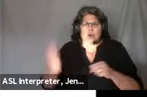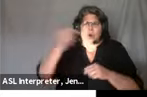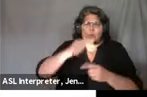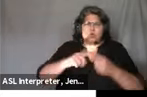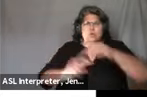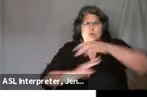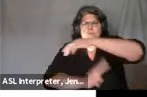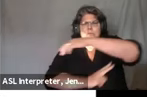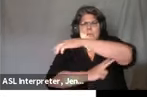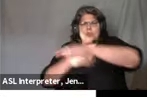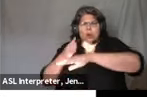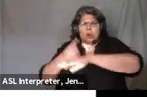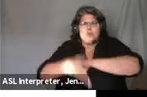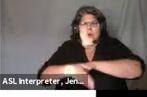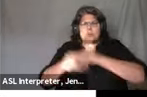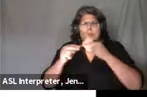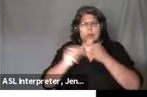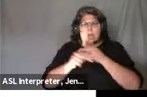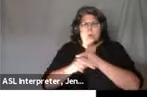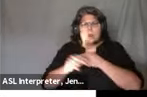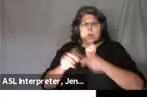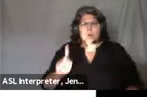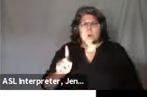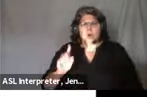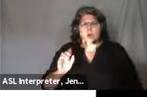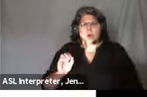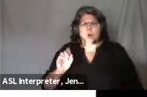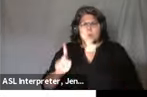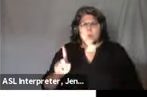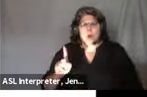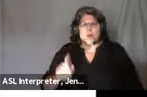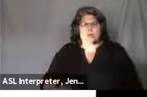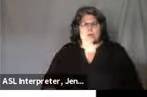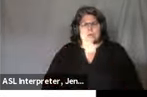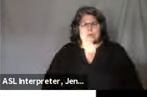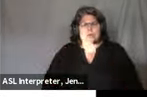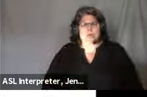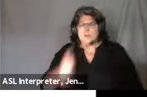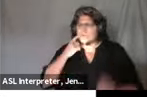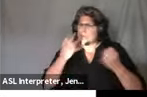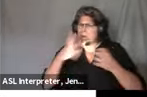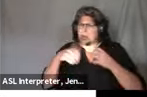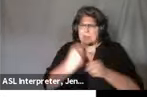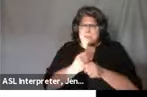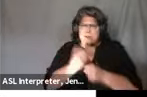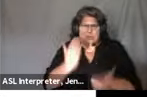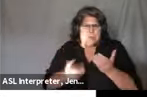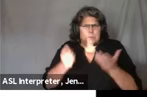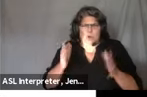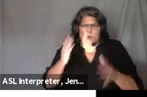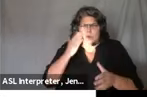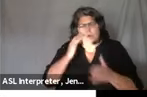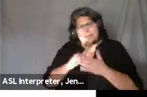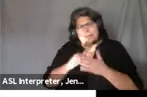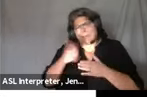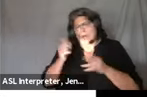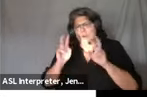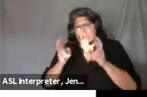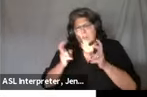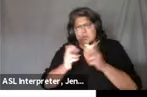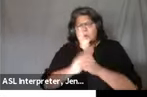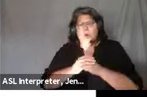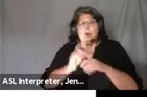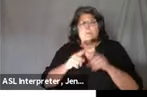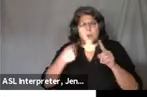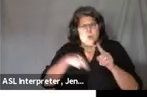And there's, for years we have, as you may know, that's another issue, but we have fought to